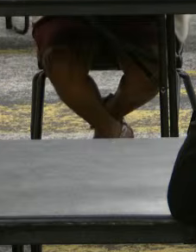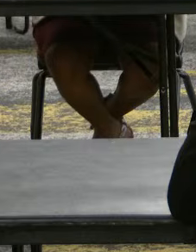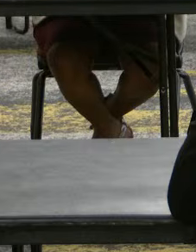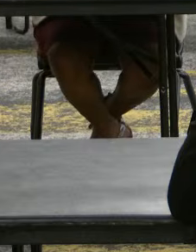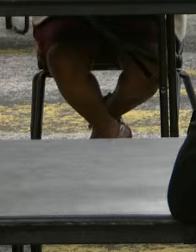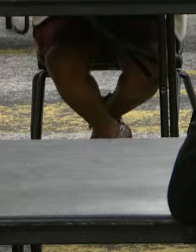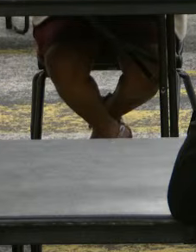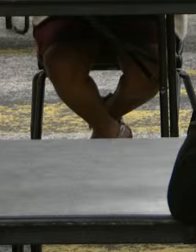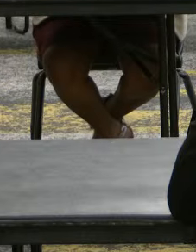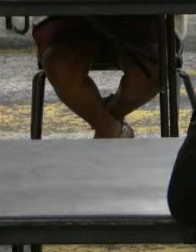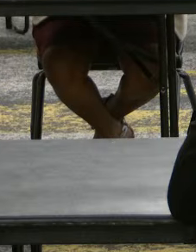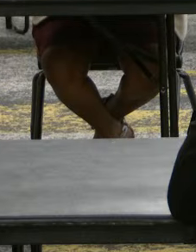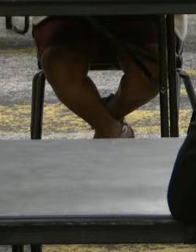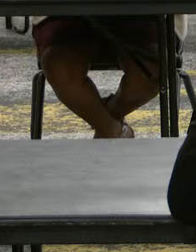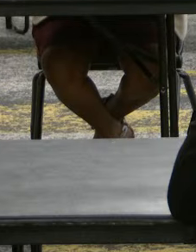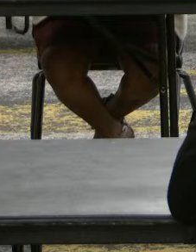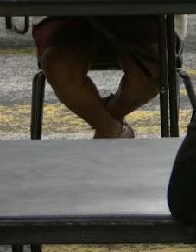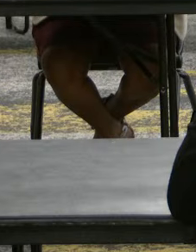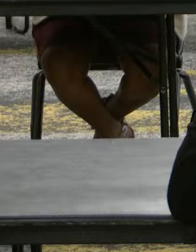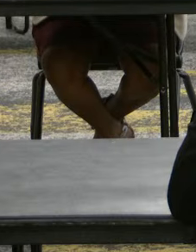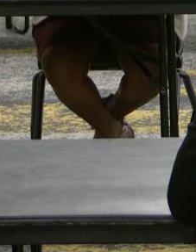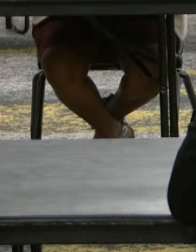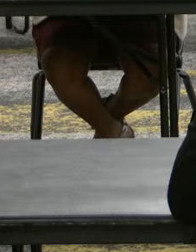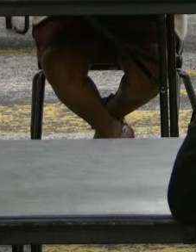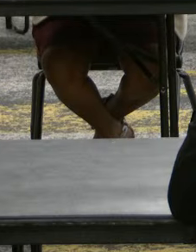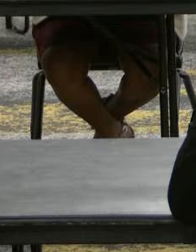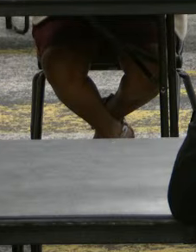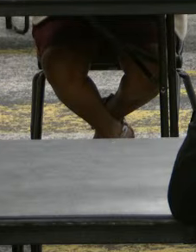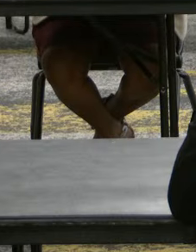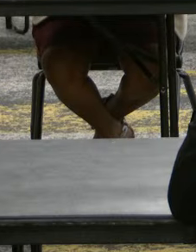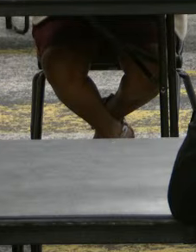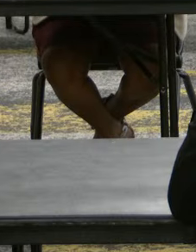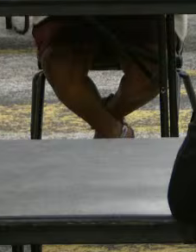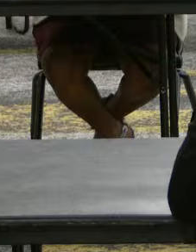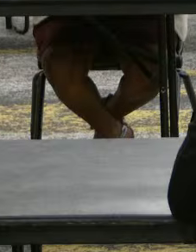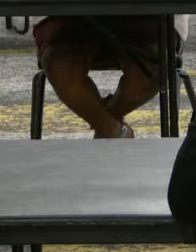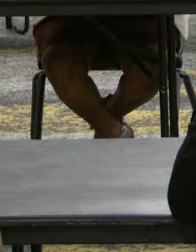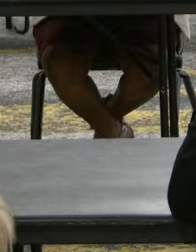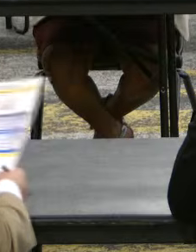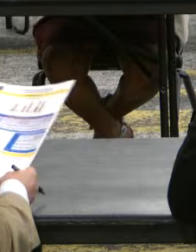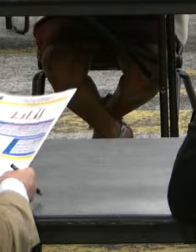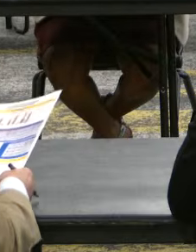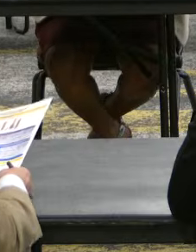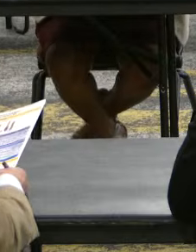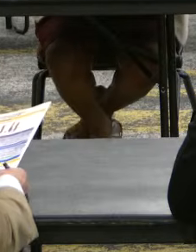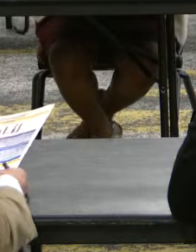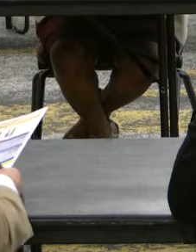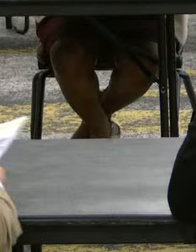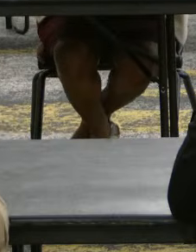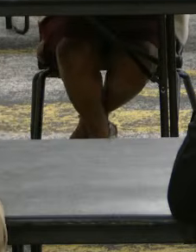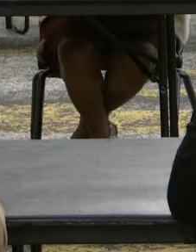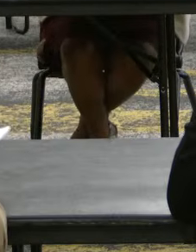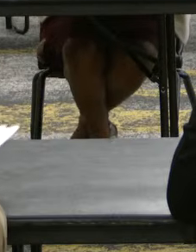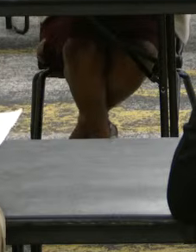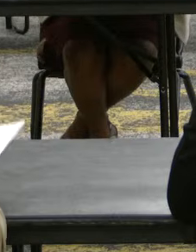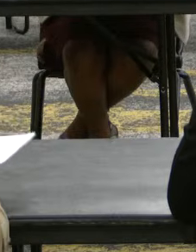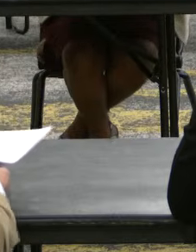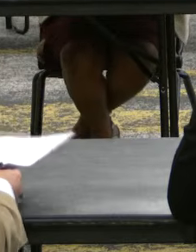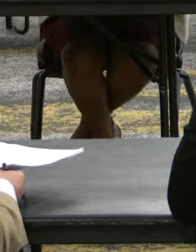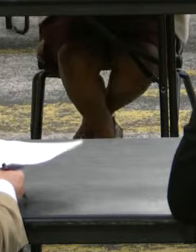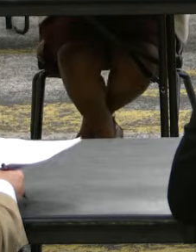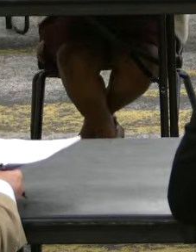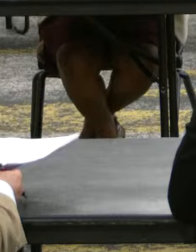said. I mean, they're standing right here or sitting right here, and decorum states that we